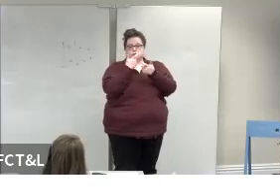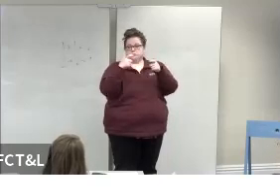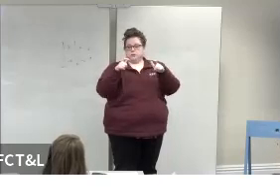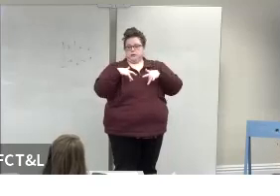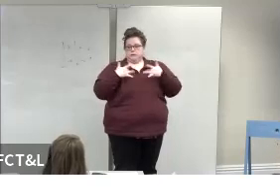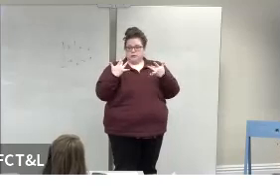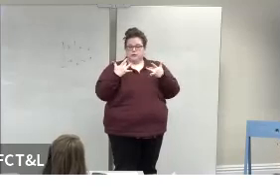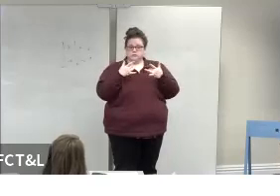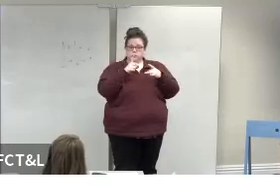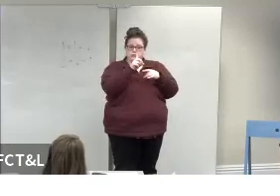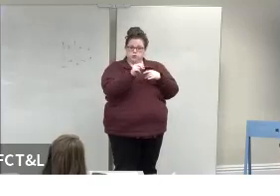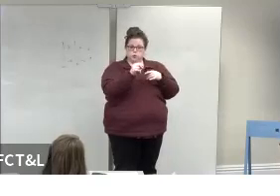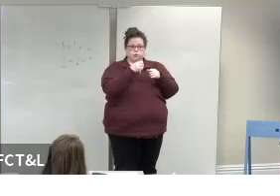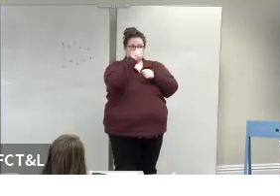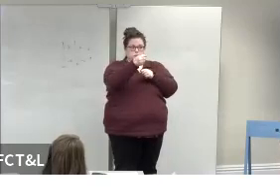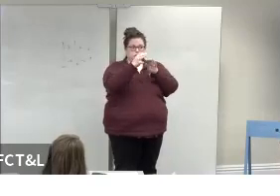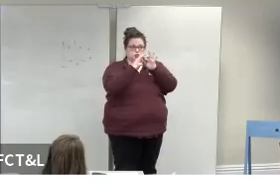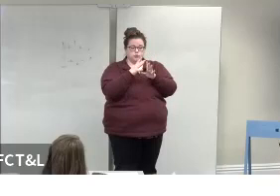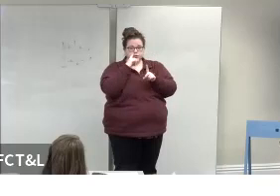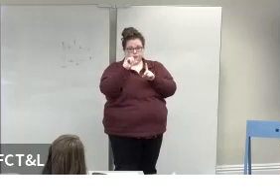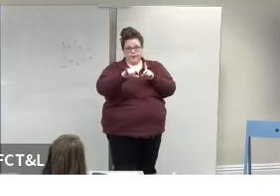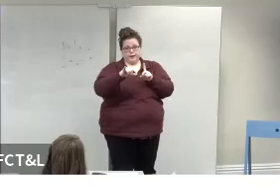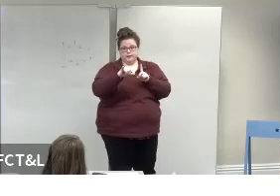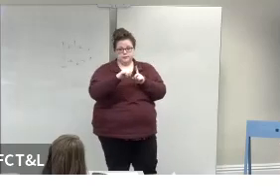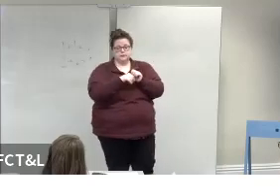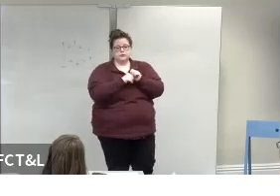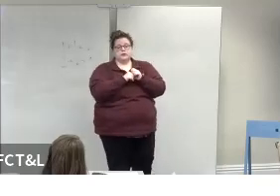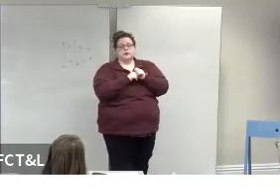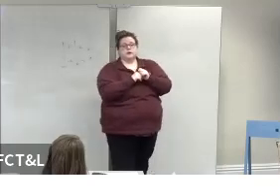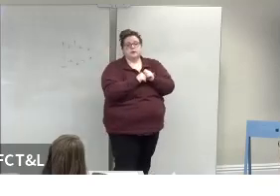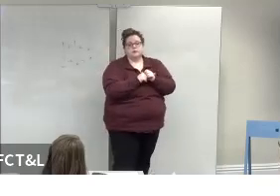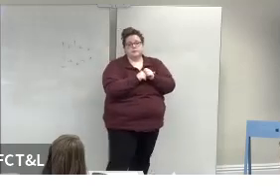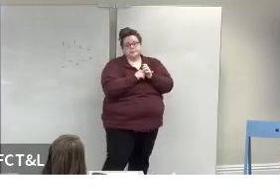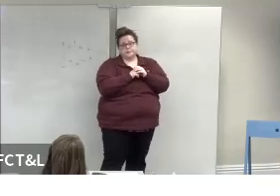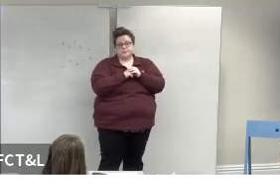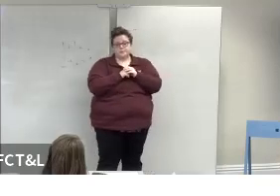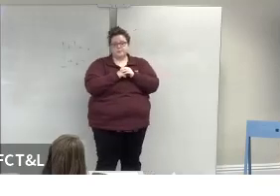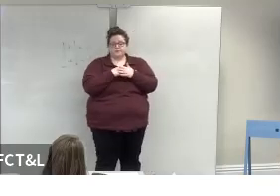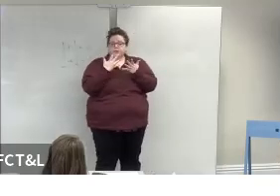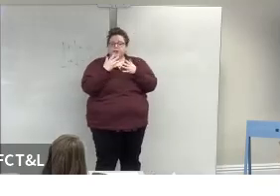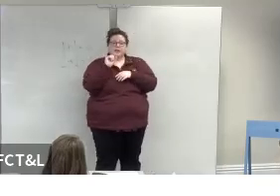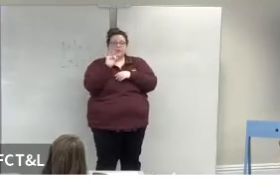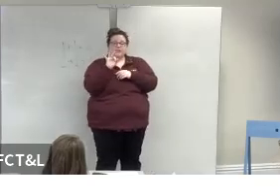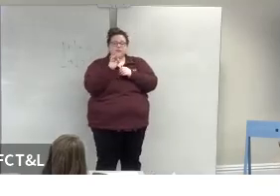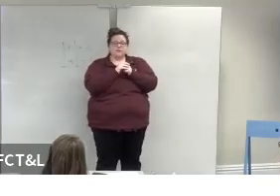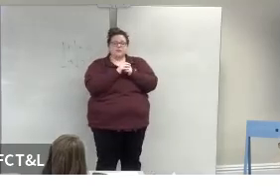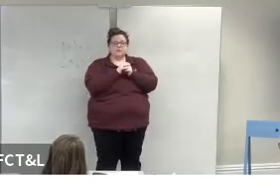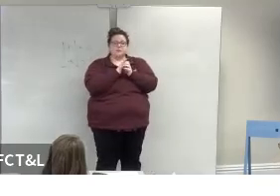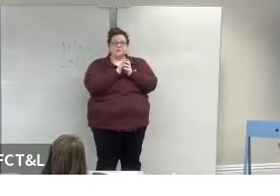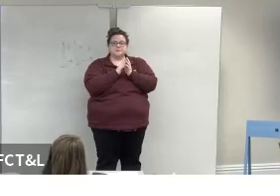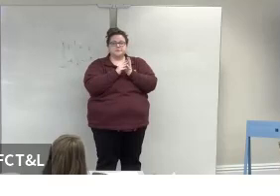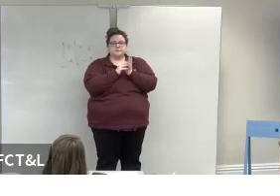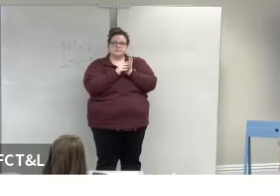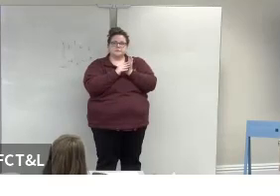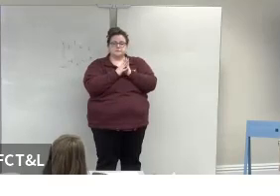ahead and request them to be safe. At graduation, interpreters are used for all the commencement services and so forth. So those public